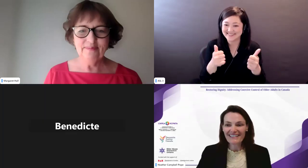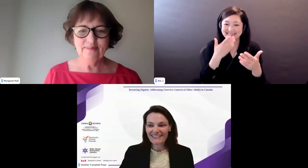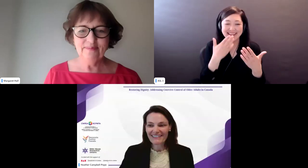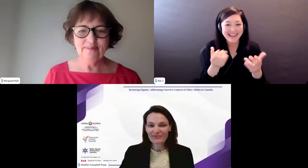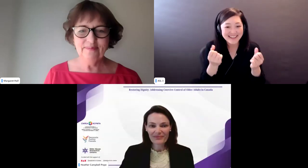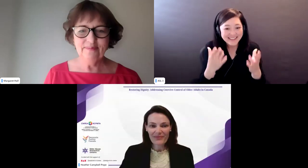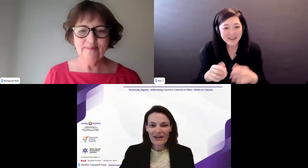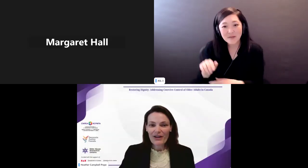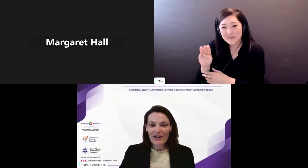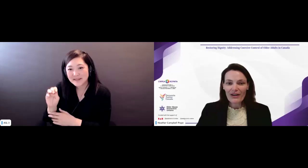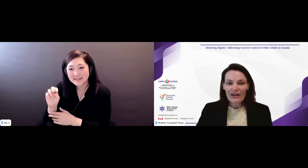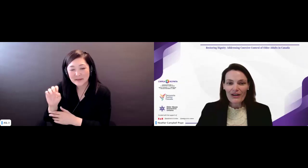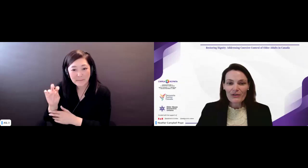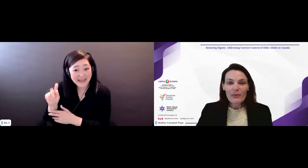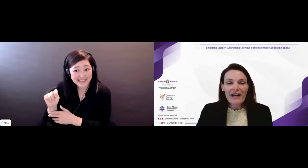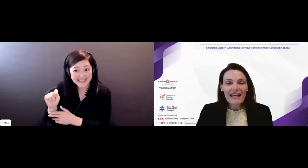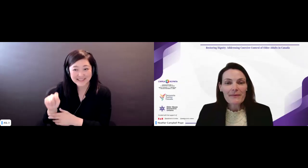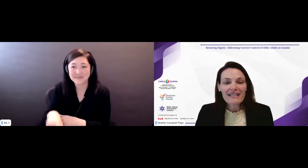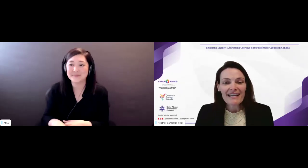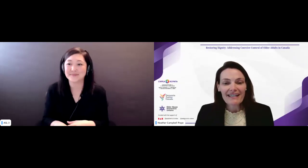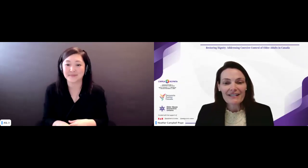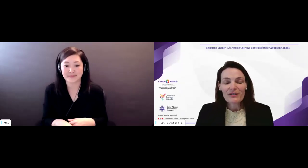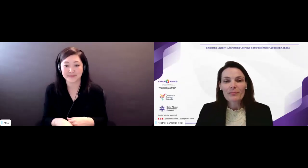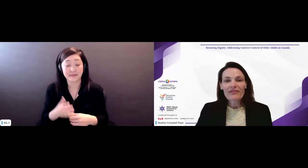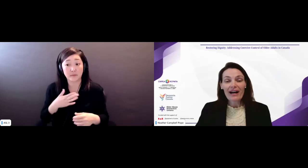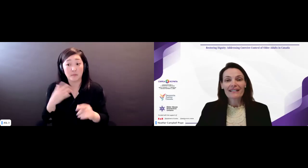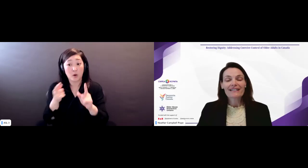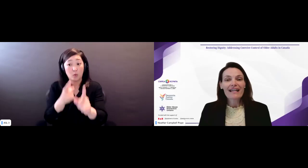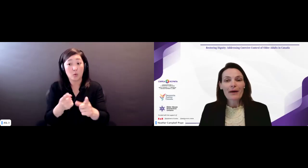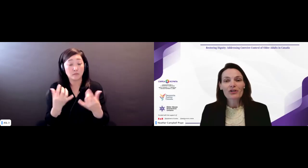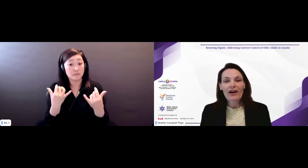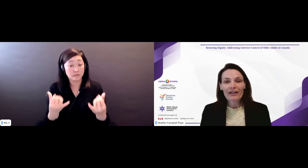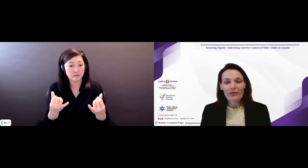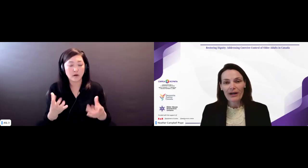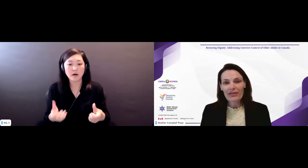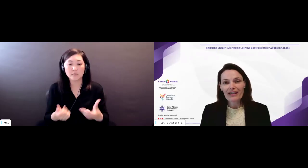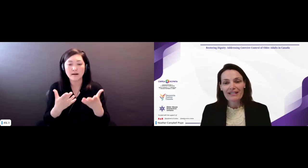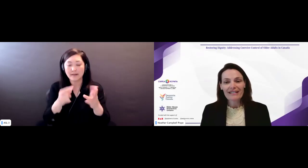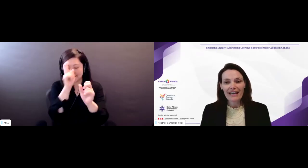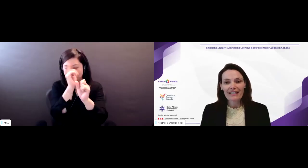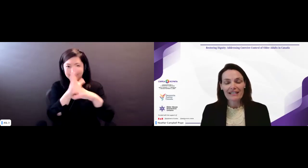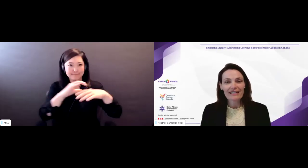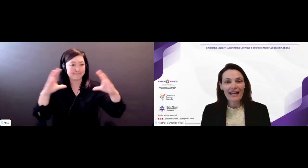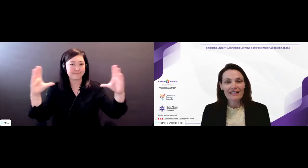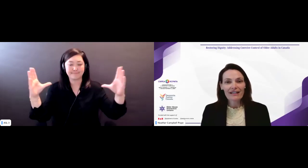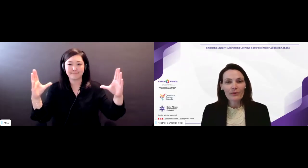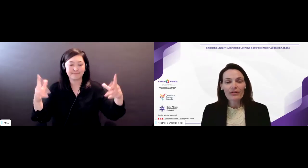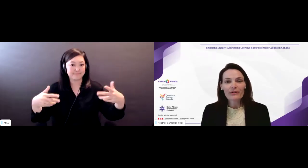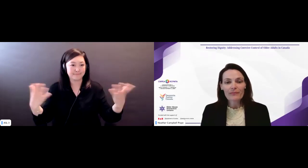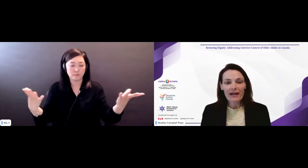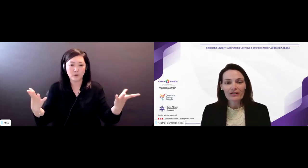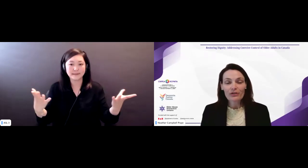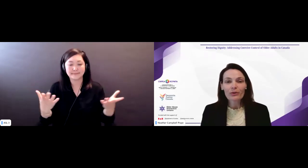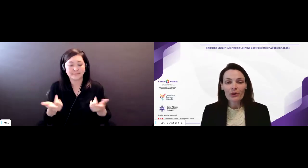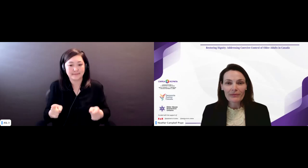thank you, Benedict. So my aim today is to provide a snapshot of where things stand in Canada